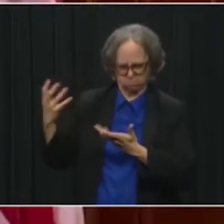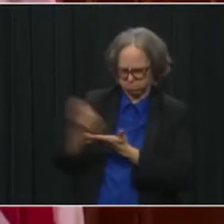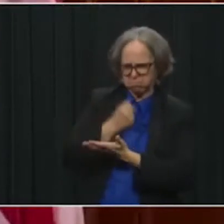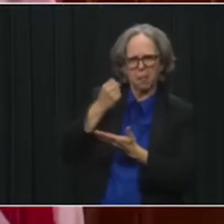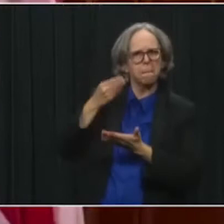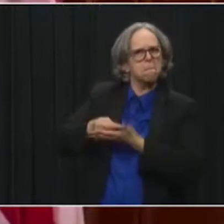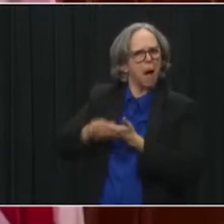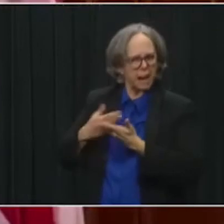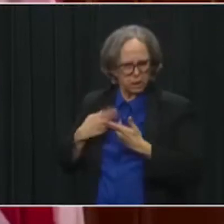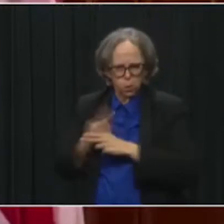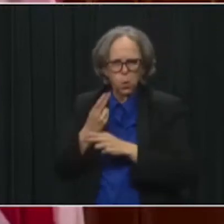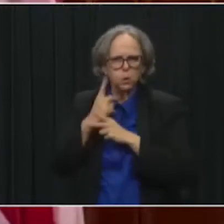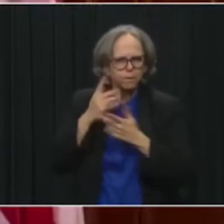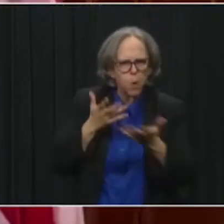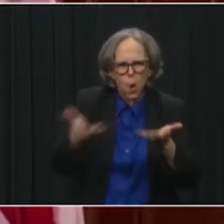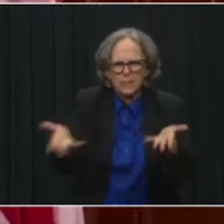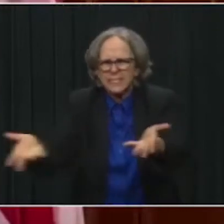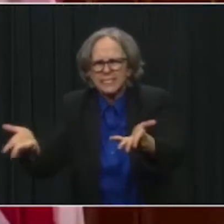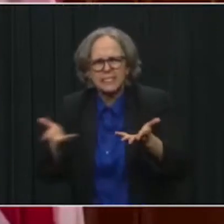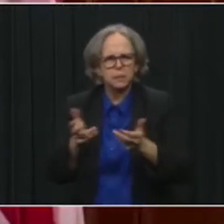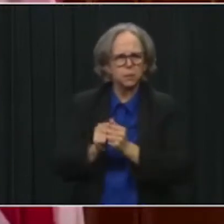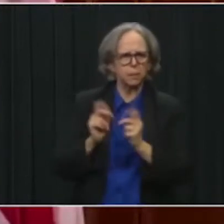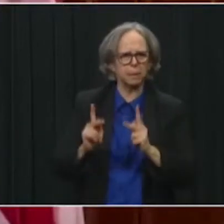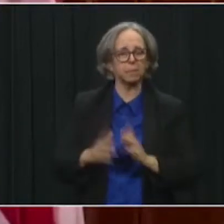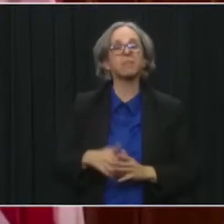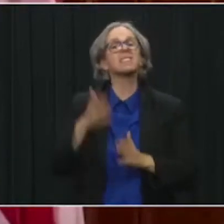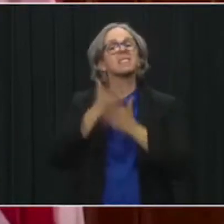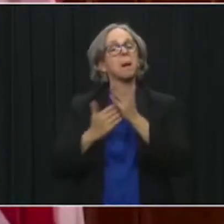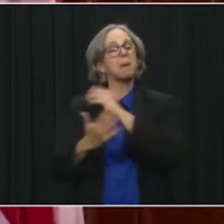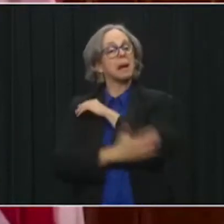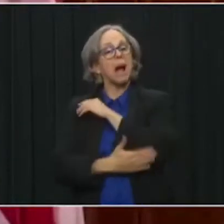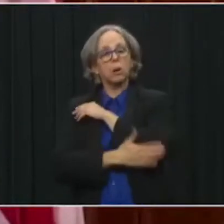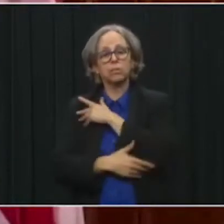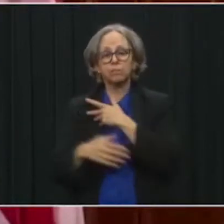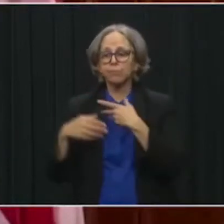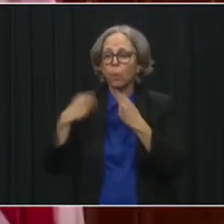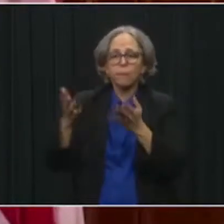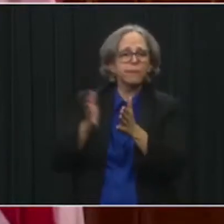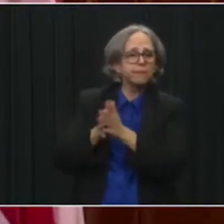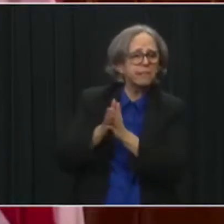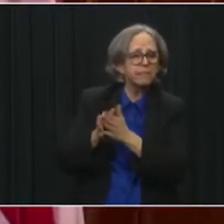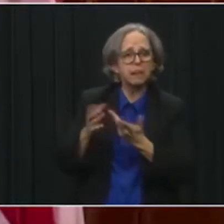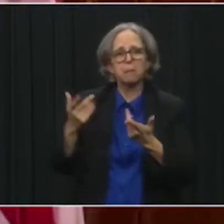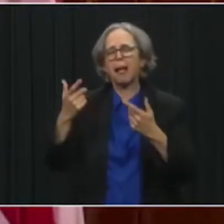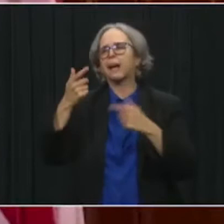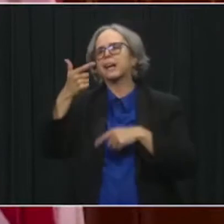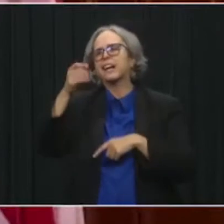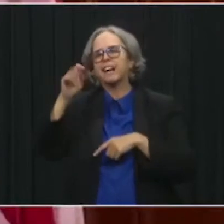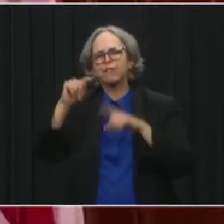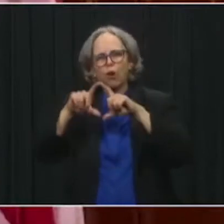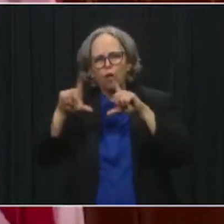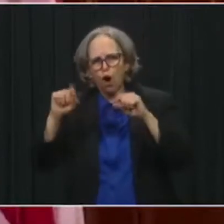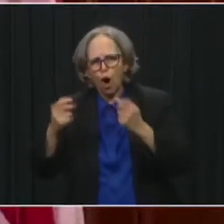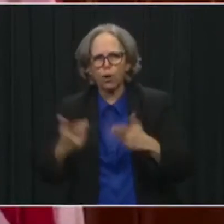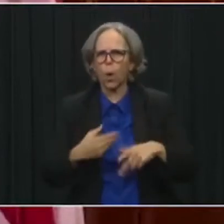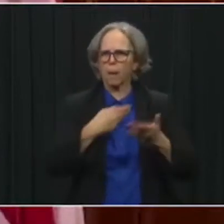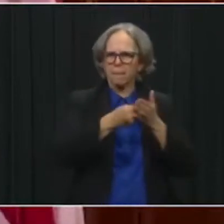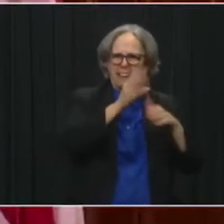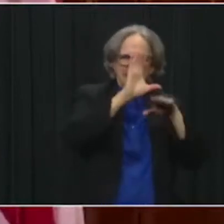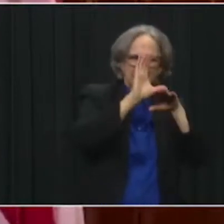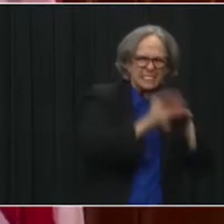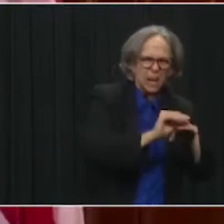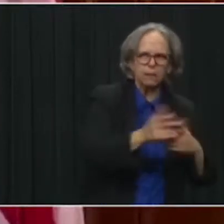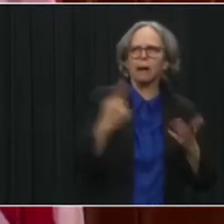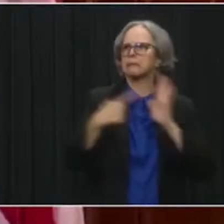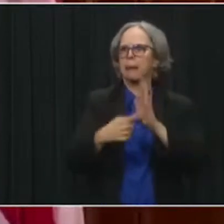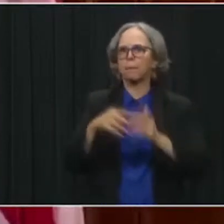up with area partners to offer gift cards or discounts at local YMCAs, YWCAs, movie theaters,